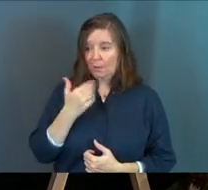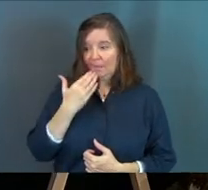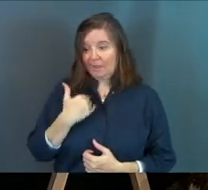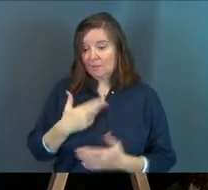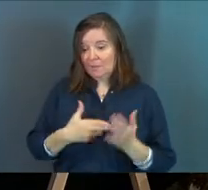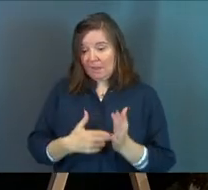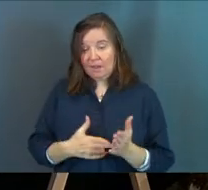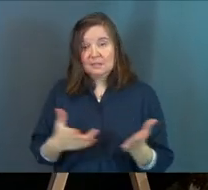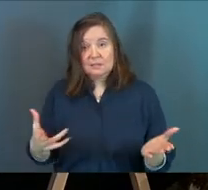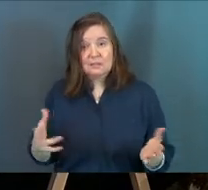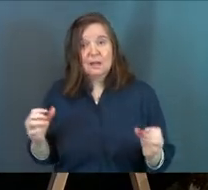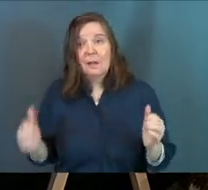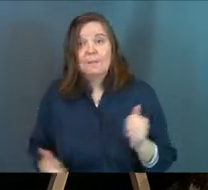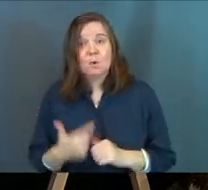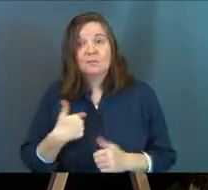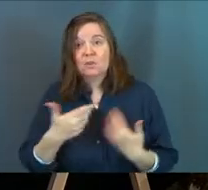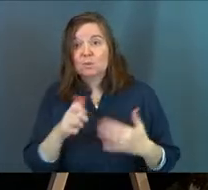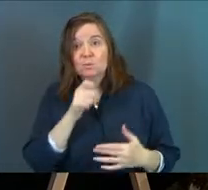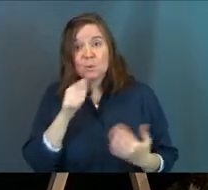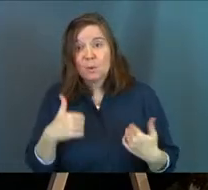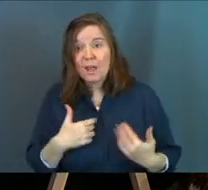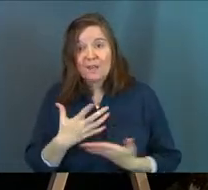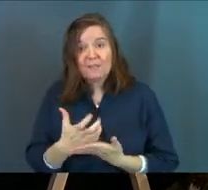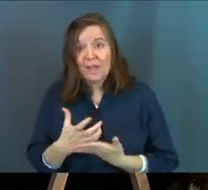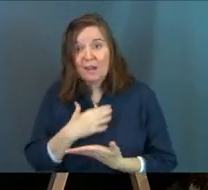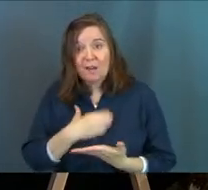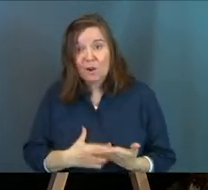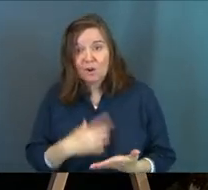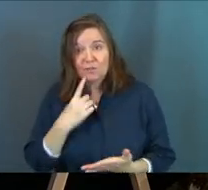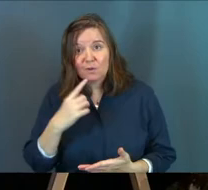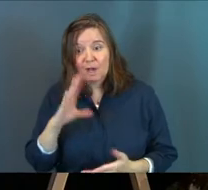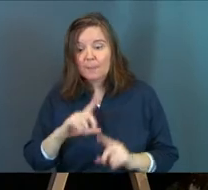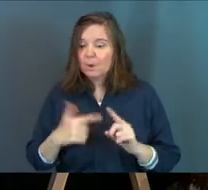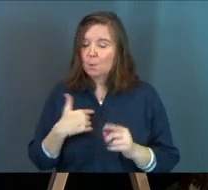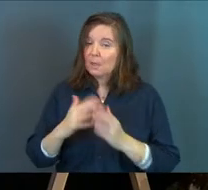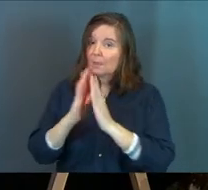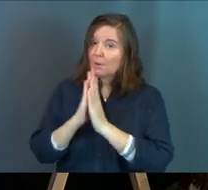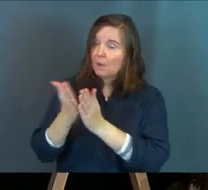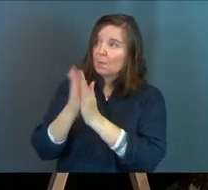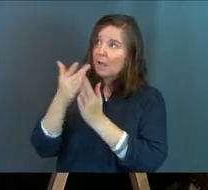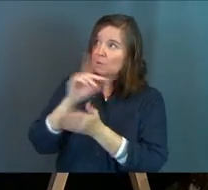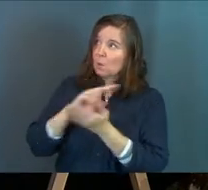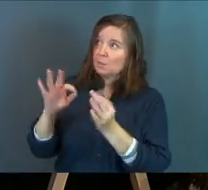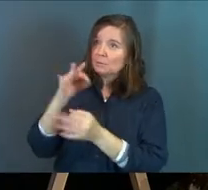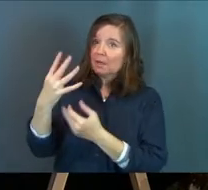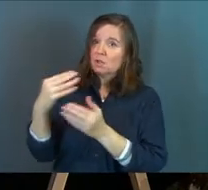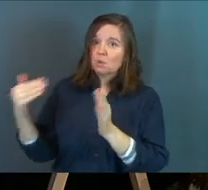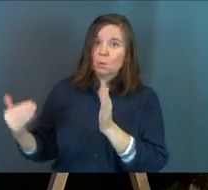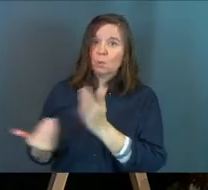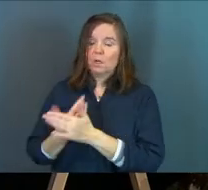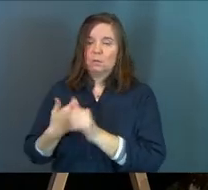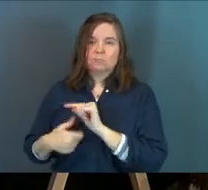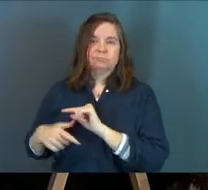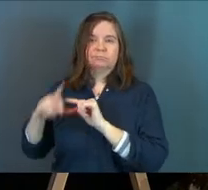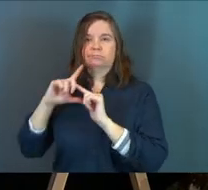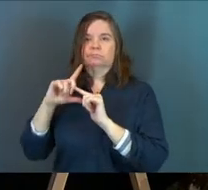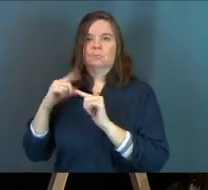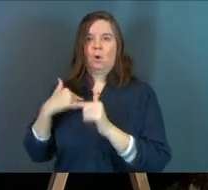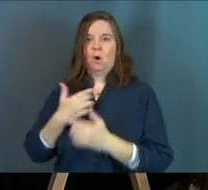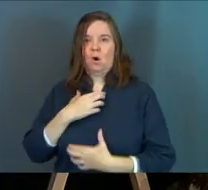you for being honest. Most of us in the room do not. But we can pray, we can ask the Holy Spirit to renew our hunger for God.